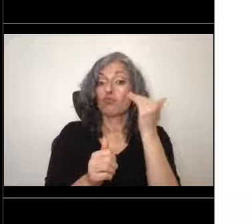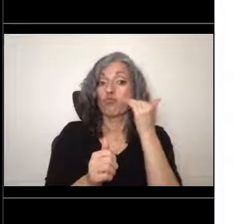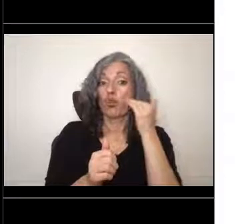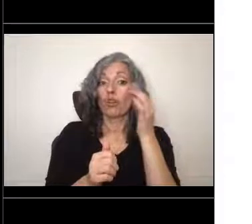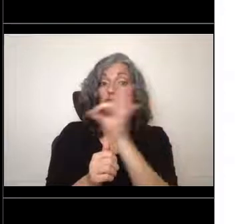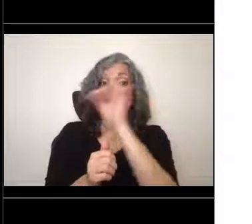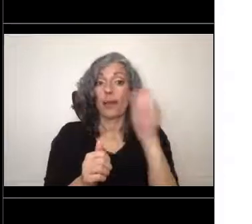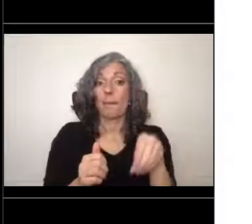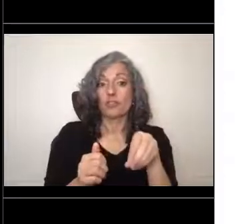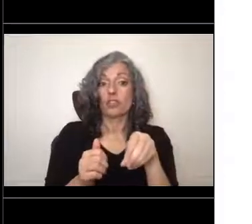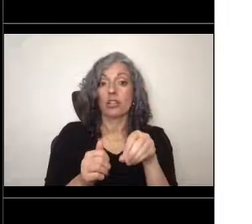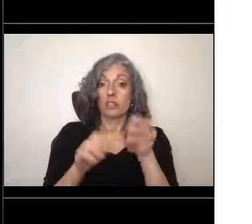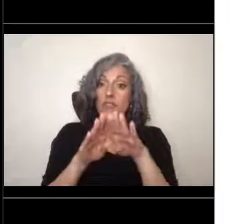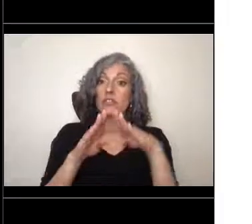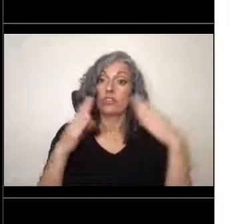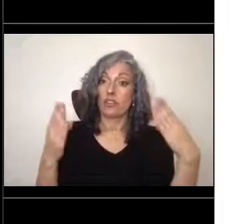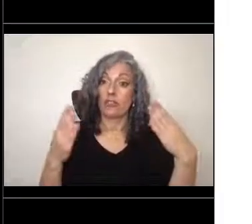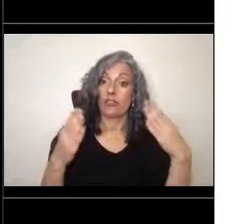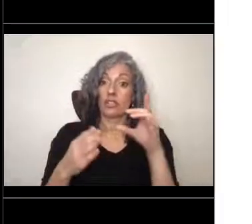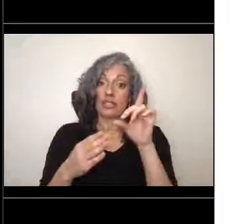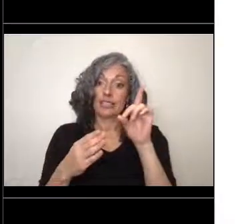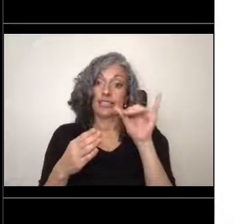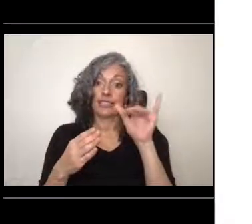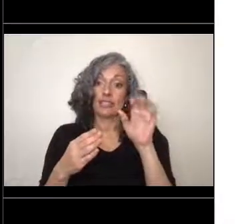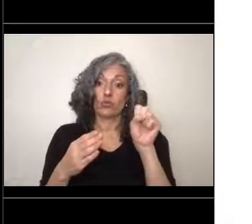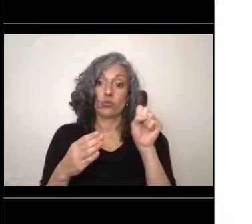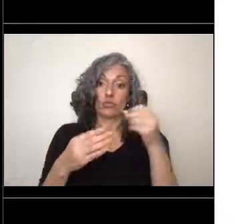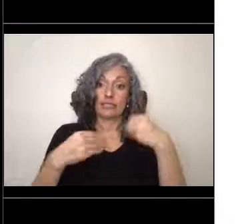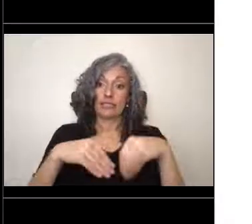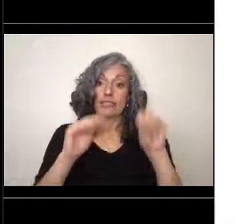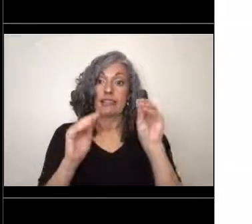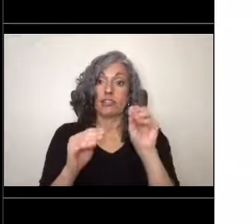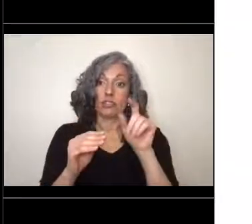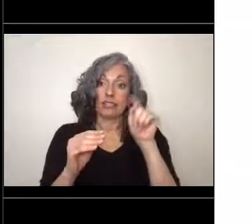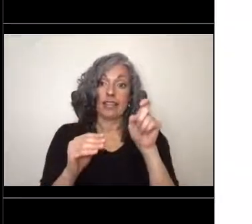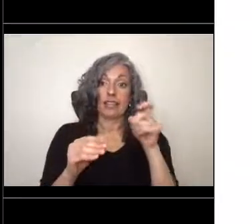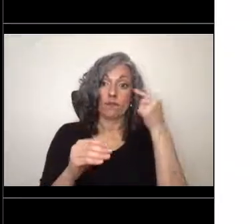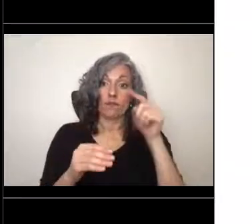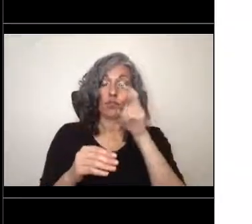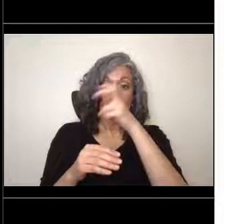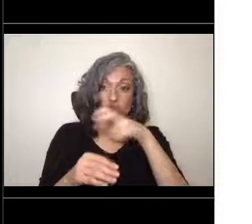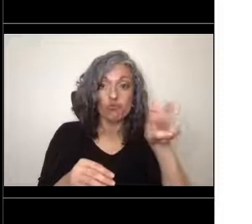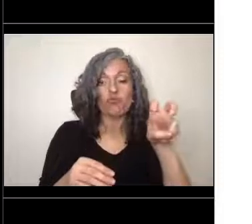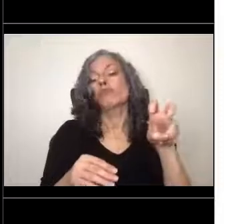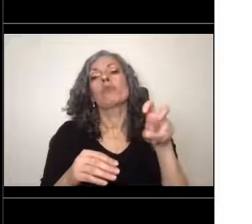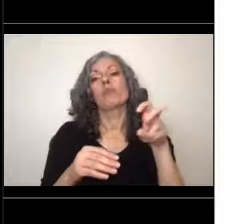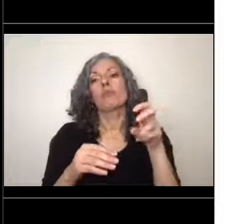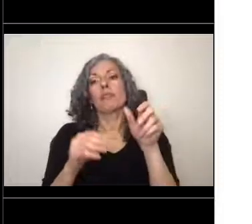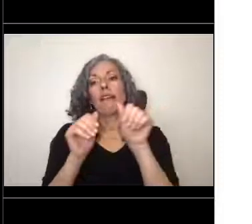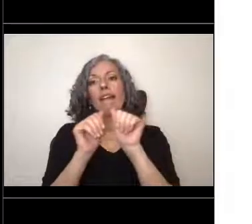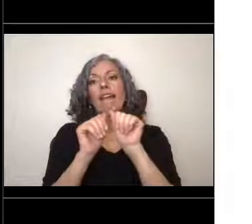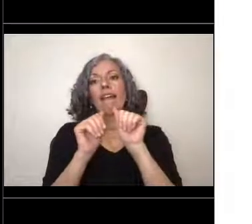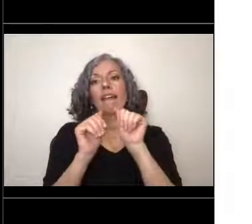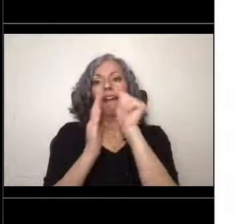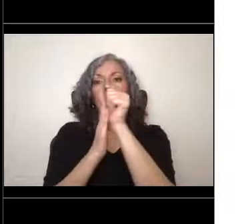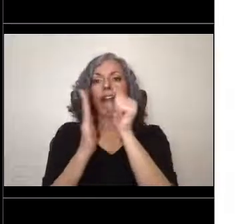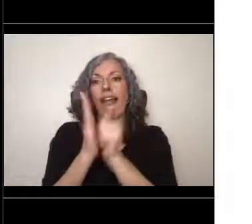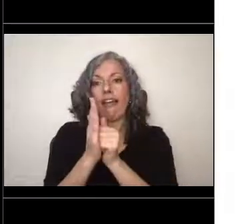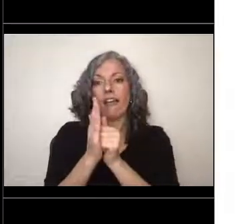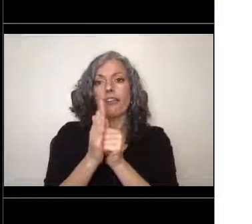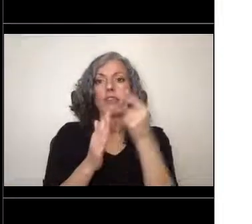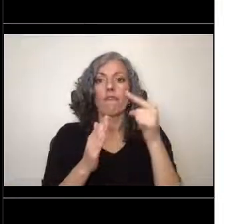of the diesel sales tax is dedicated to the public transportation account for valuable transit and rail